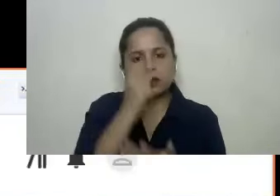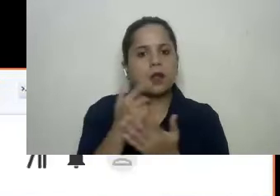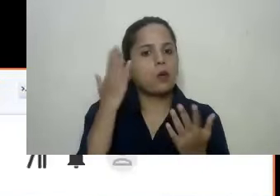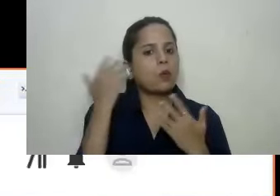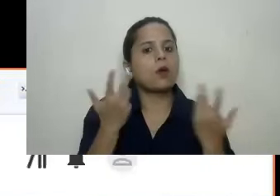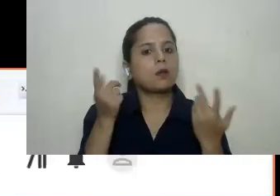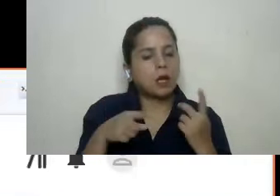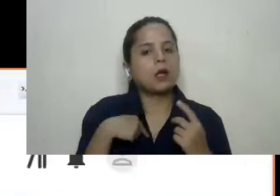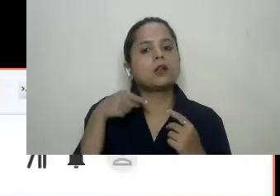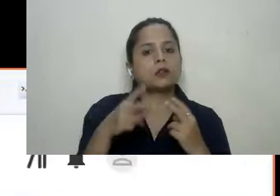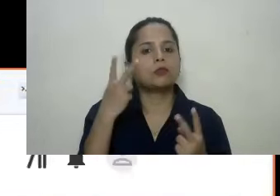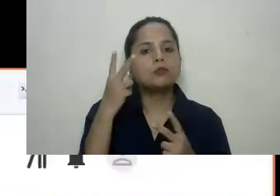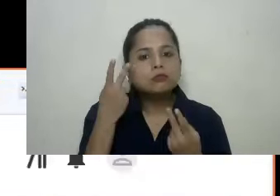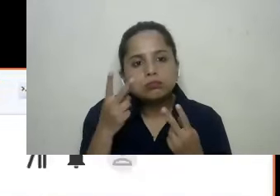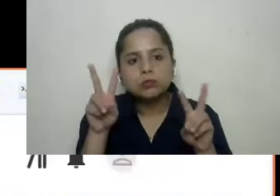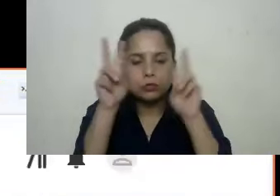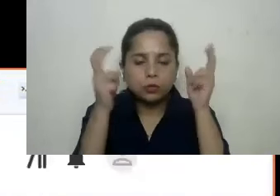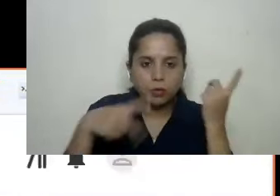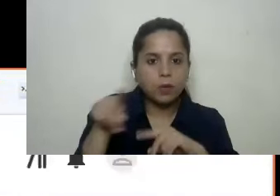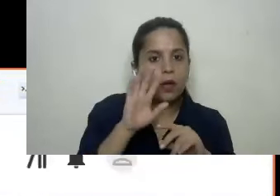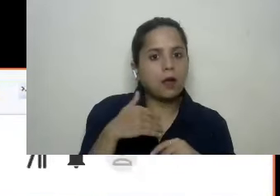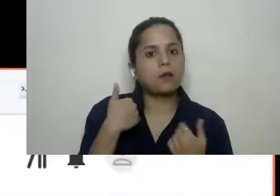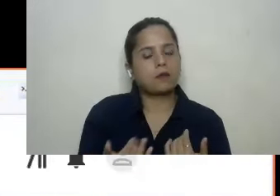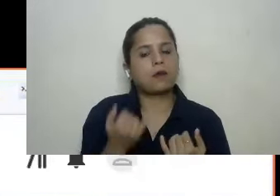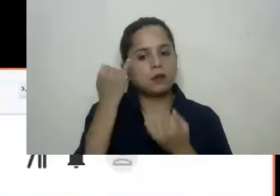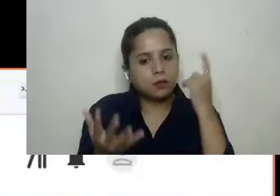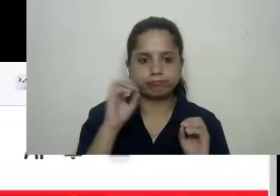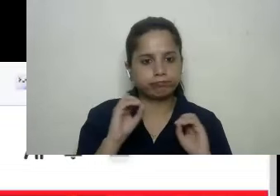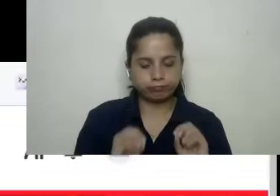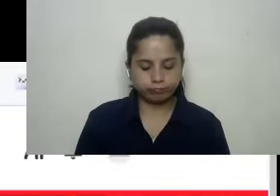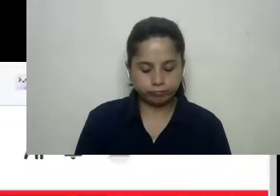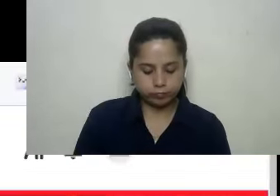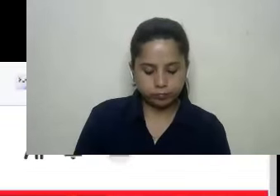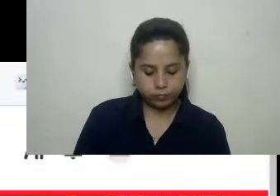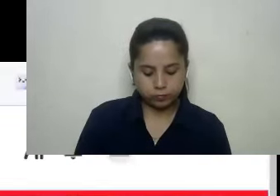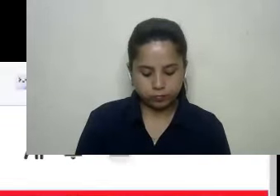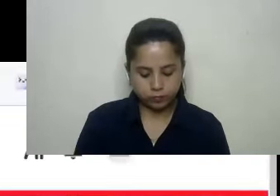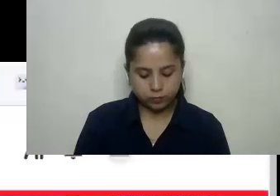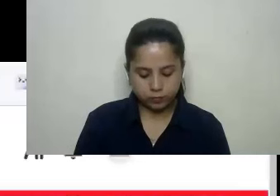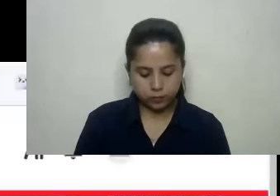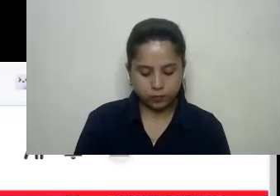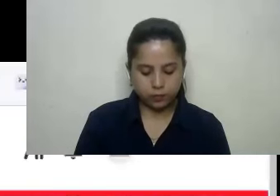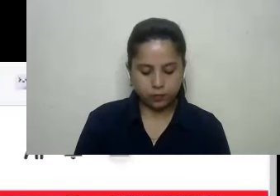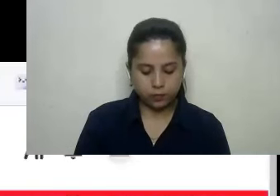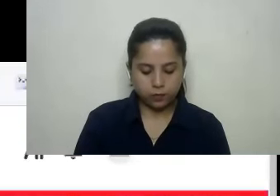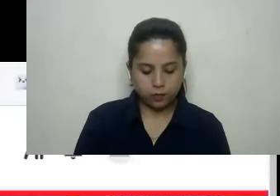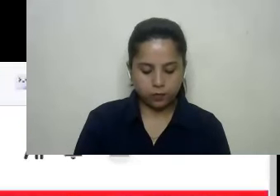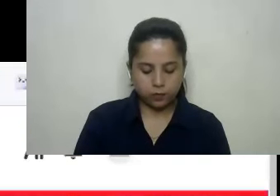topic based on listening skills. Let's discover a lesson if there is one. Yeah.